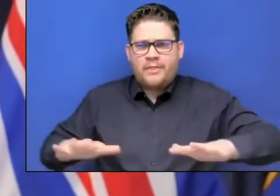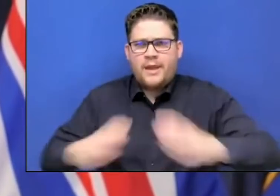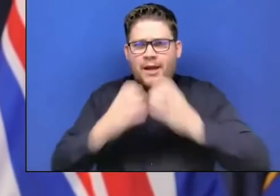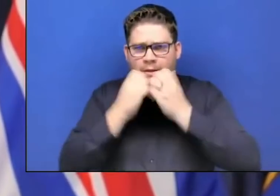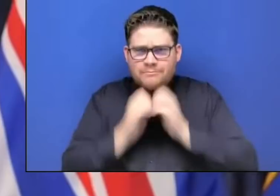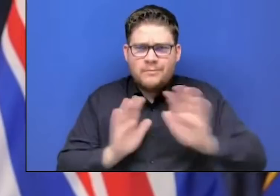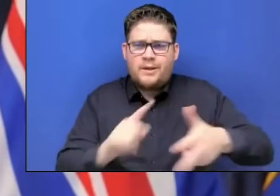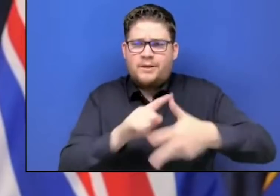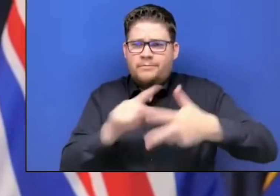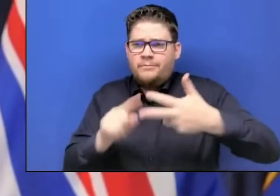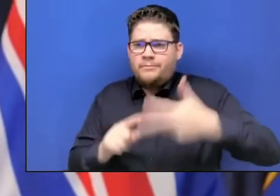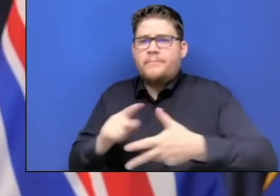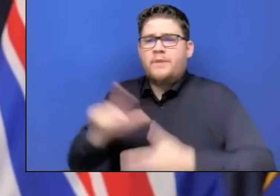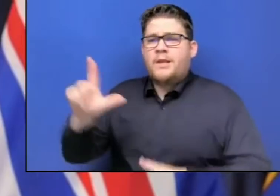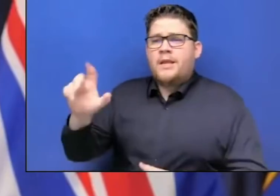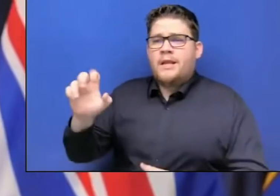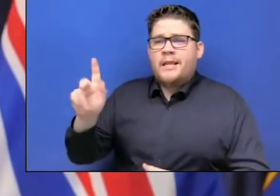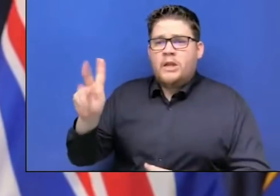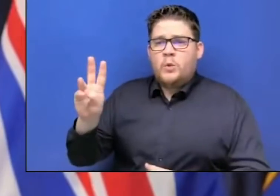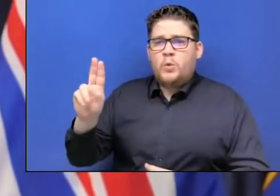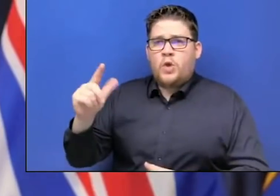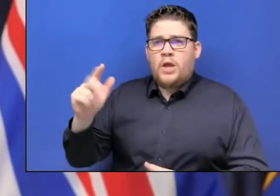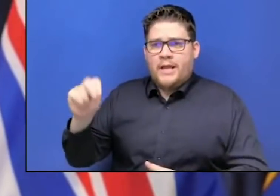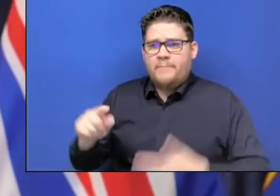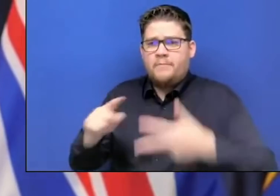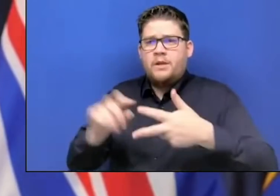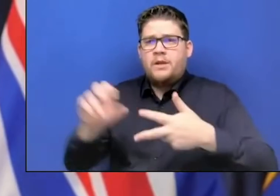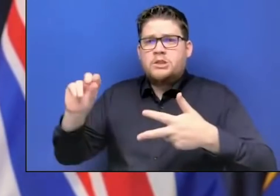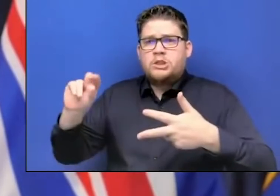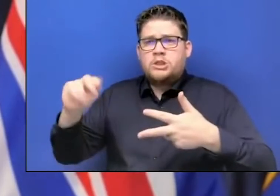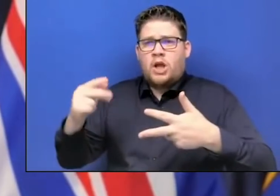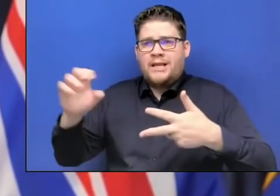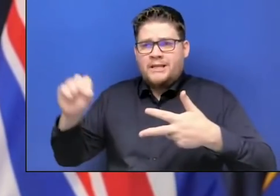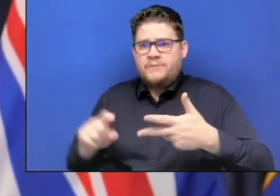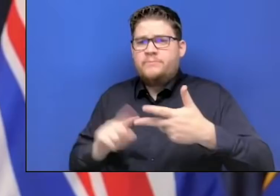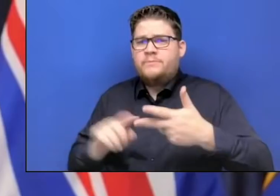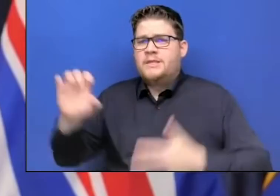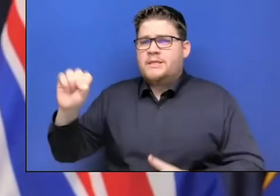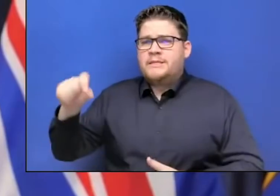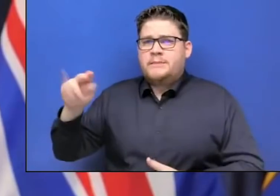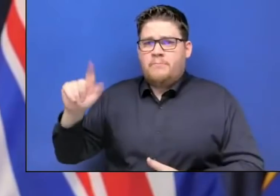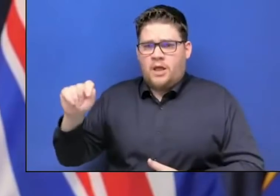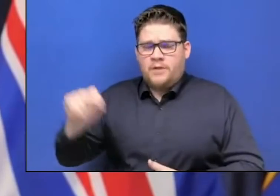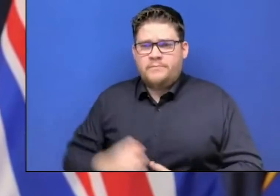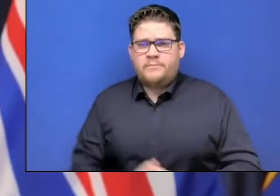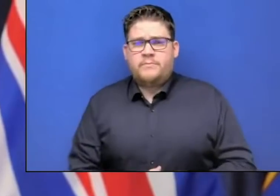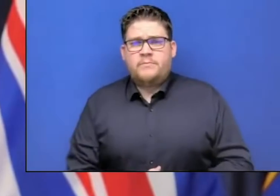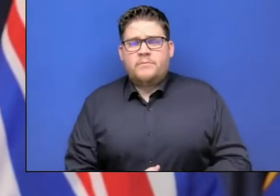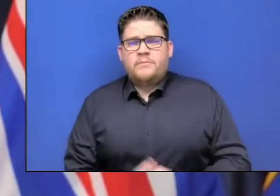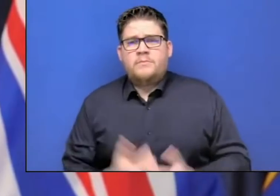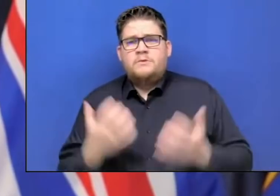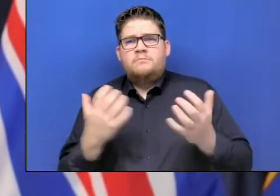First Nation. The last few days have been incredibly difficult for British Columbians as we've experienced yet